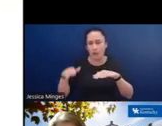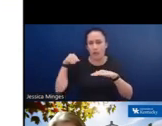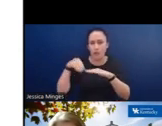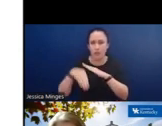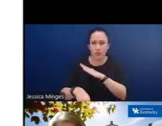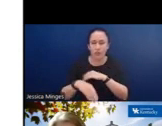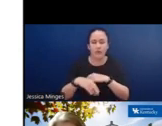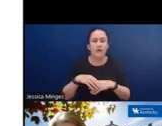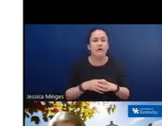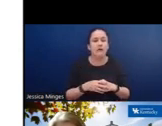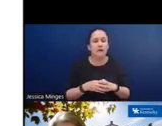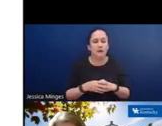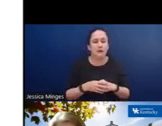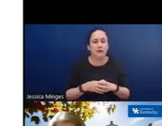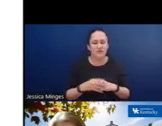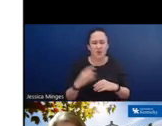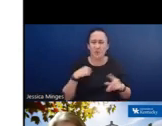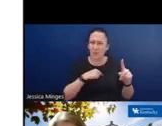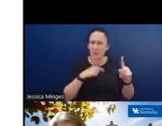of